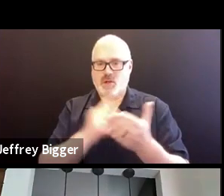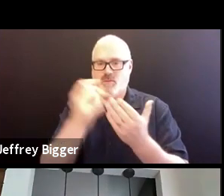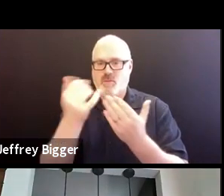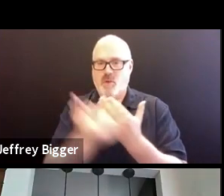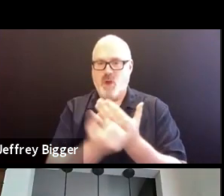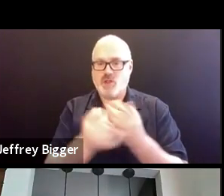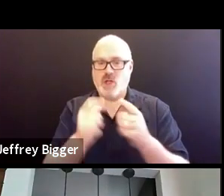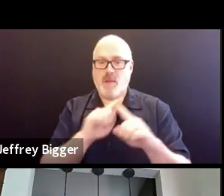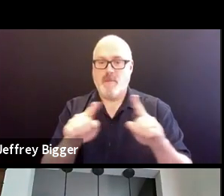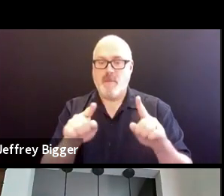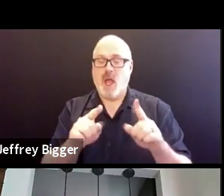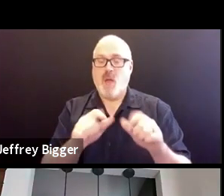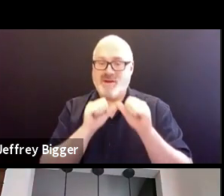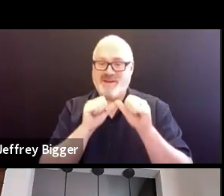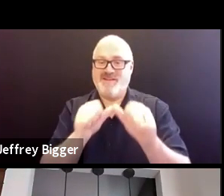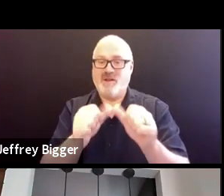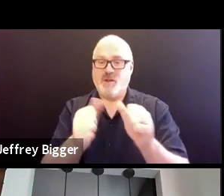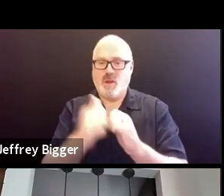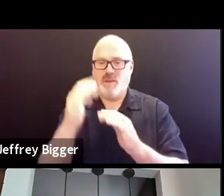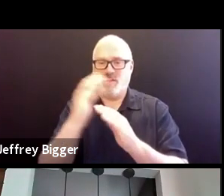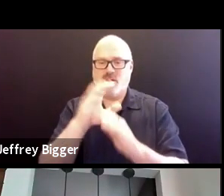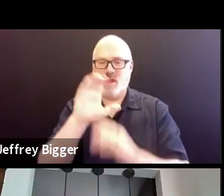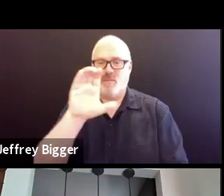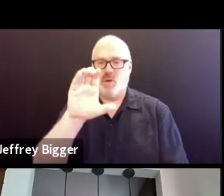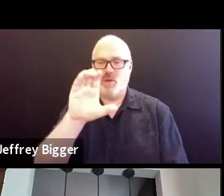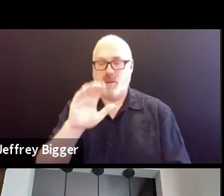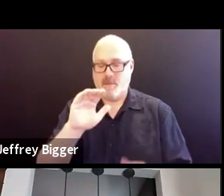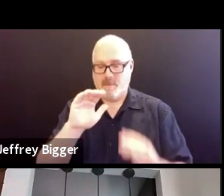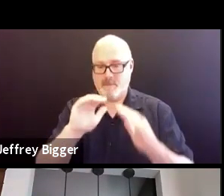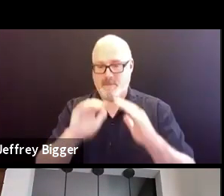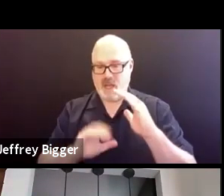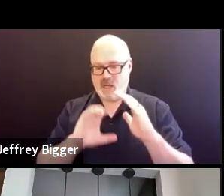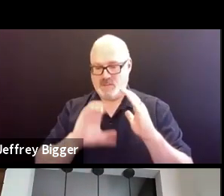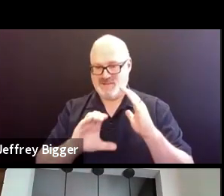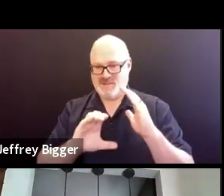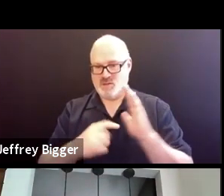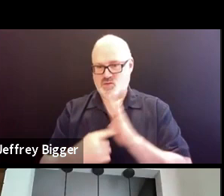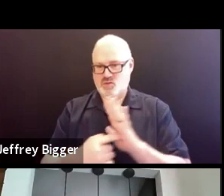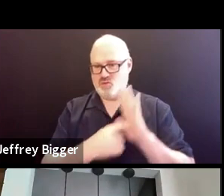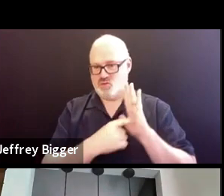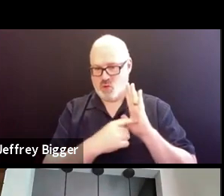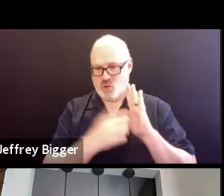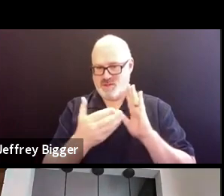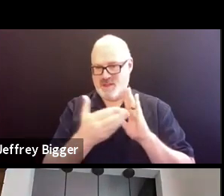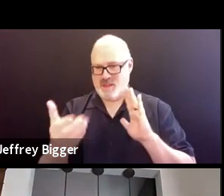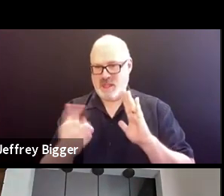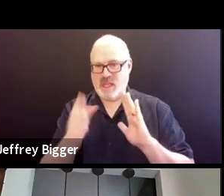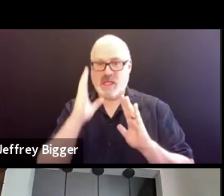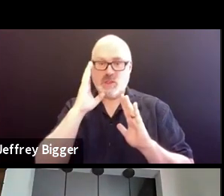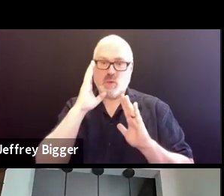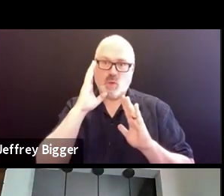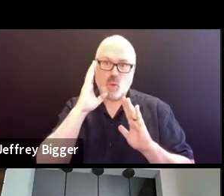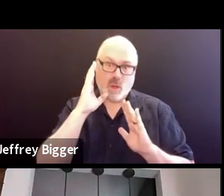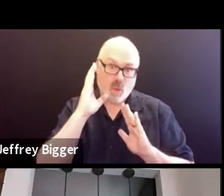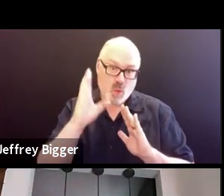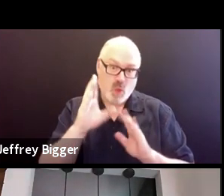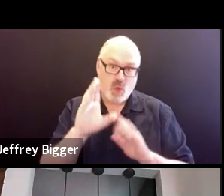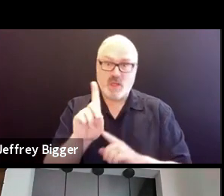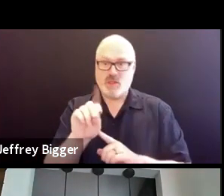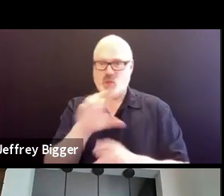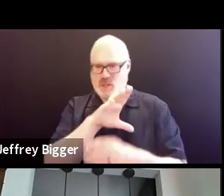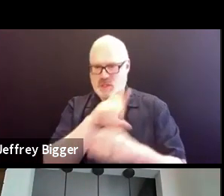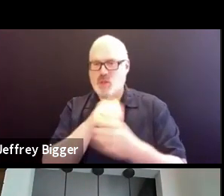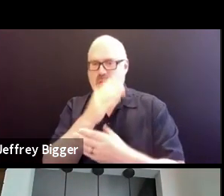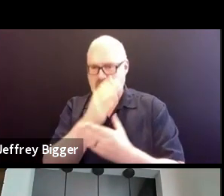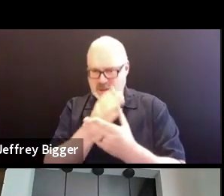ones that we are continuing with. And then the bottom section articulates the things that we would be doing, including some